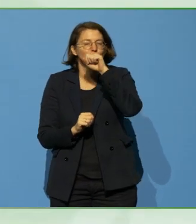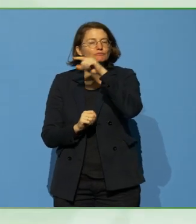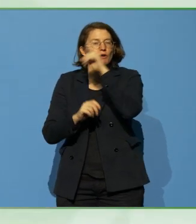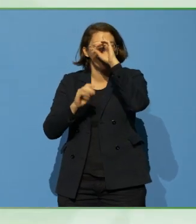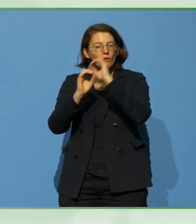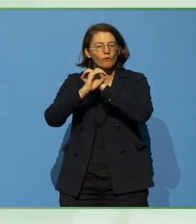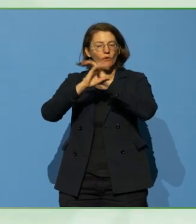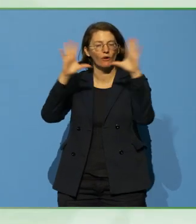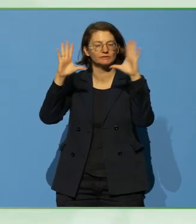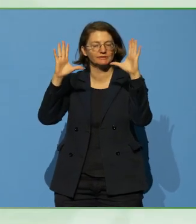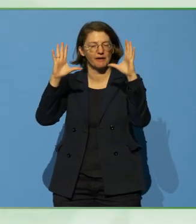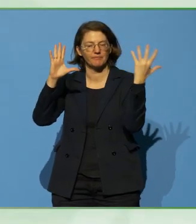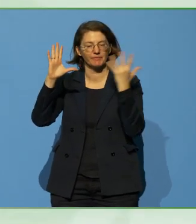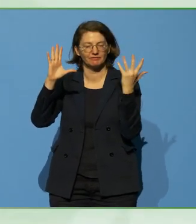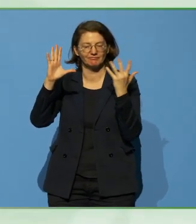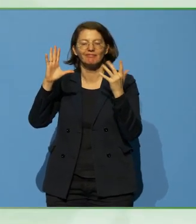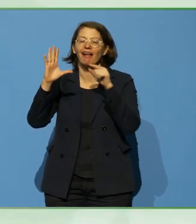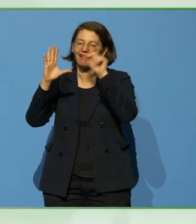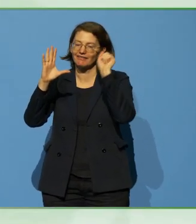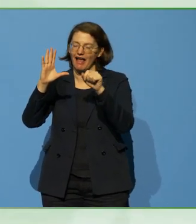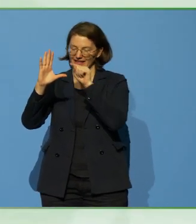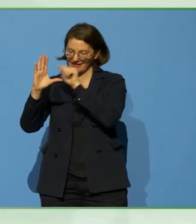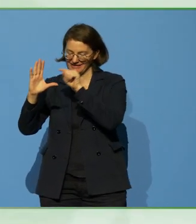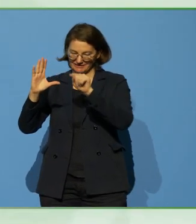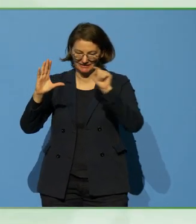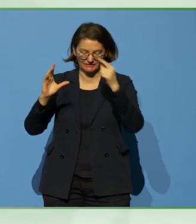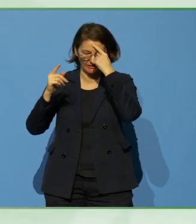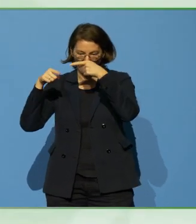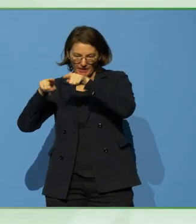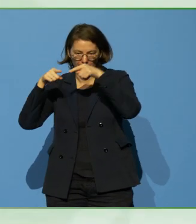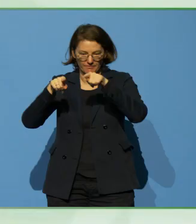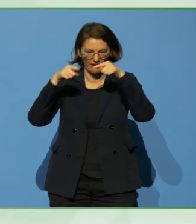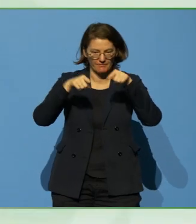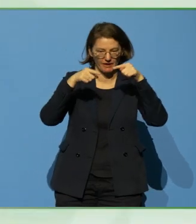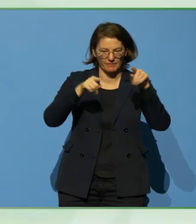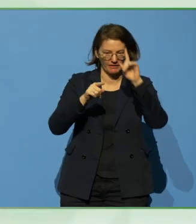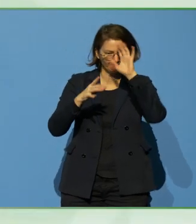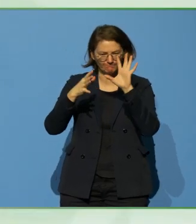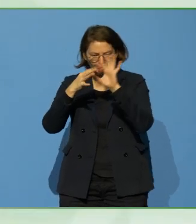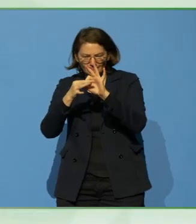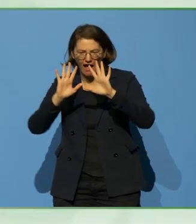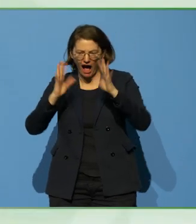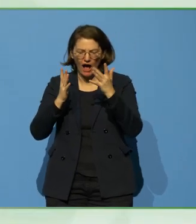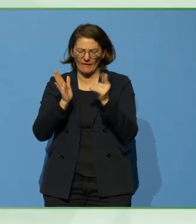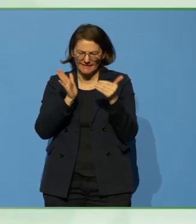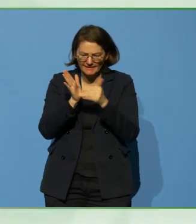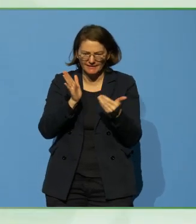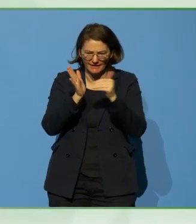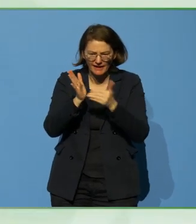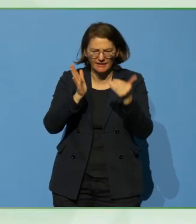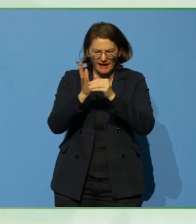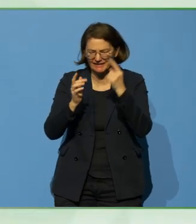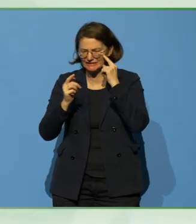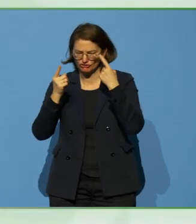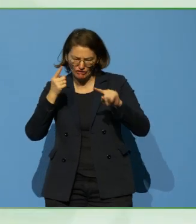iterative, inclusive design and testing with lived experts. You're also doing the legislation and kind of regulatory elements, but then